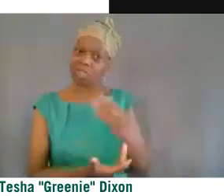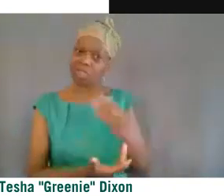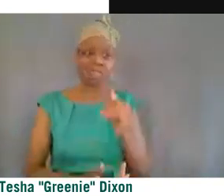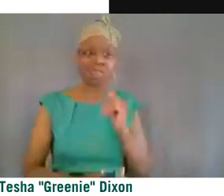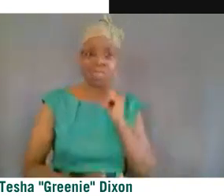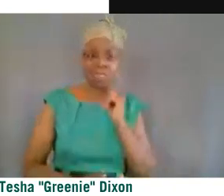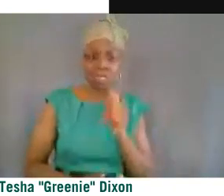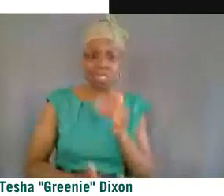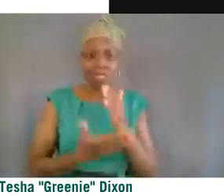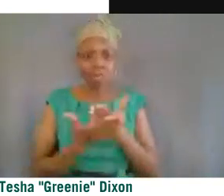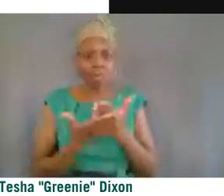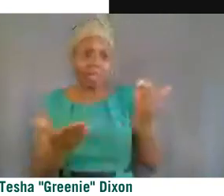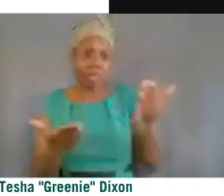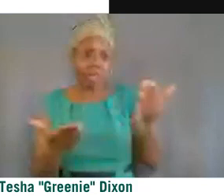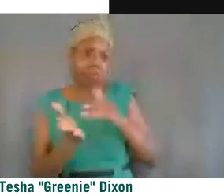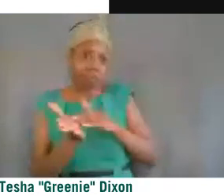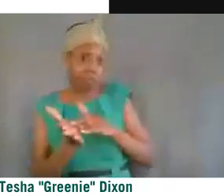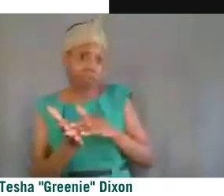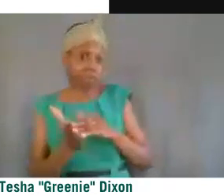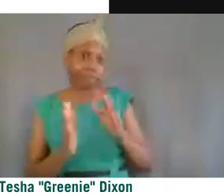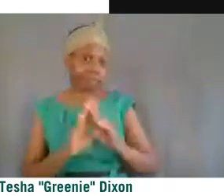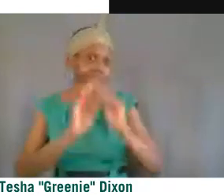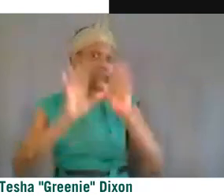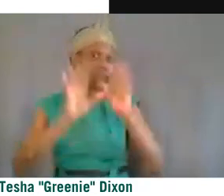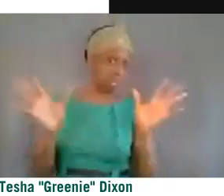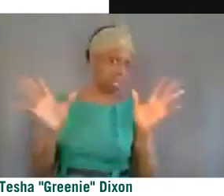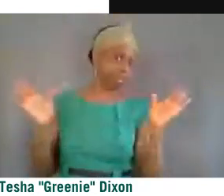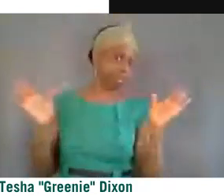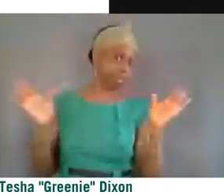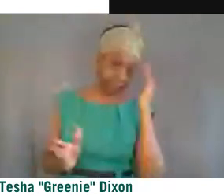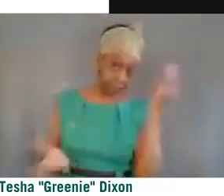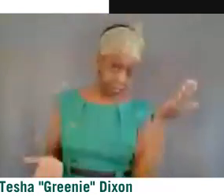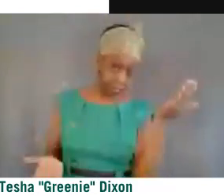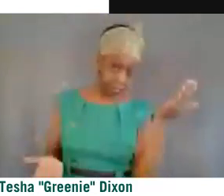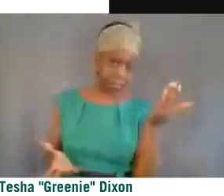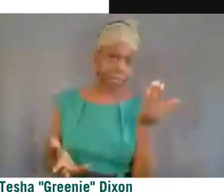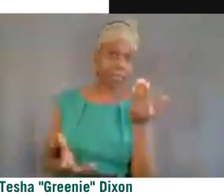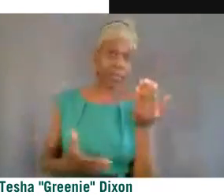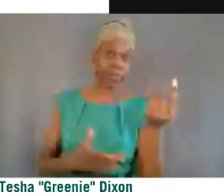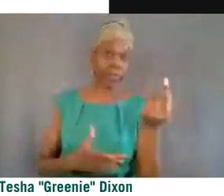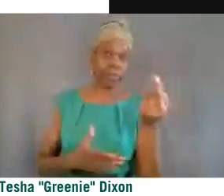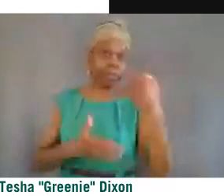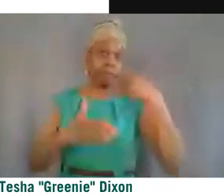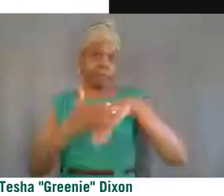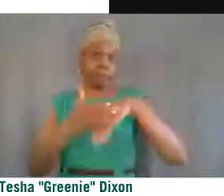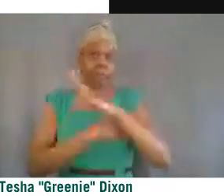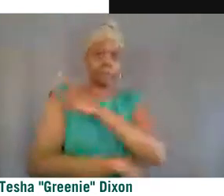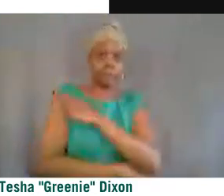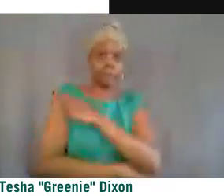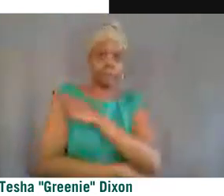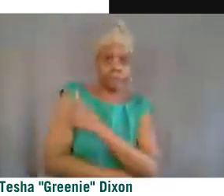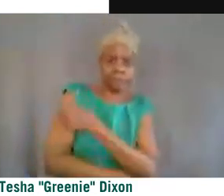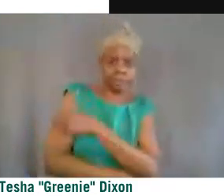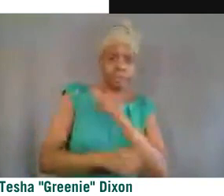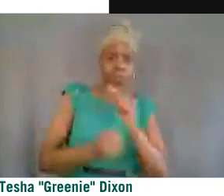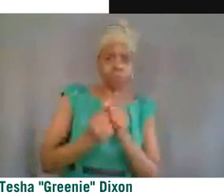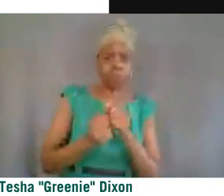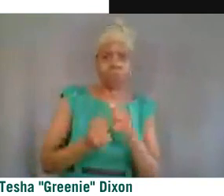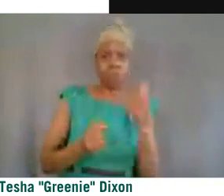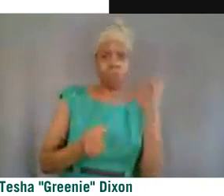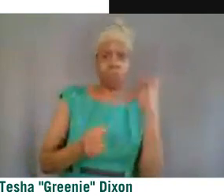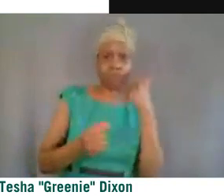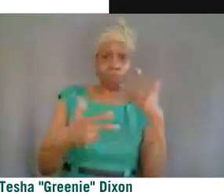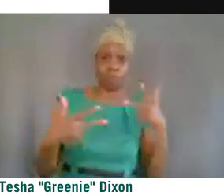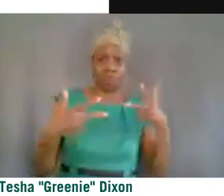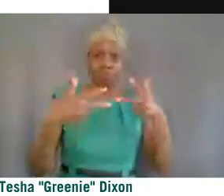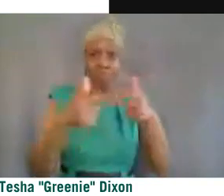are some things in medicine that are sort of very clear, like, you come into the hospital with a car accident, and we kind of